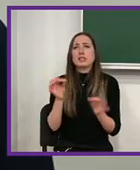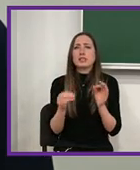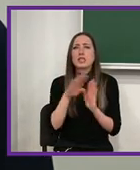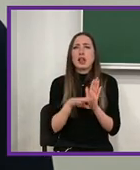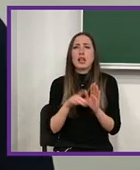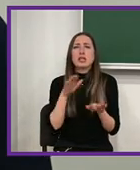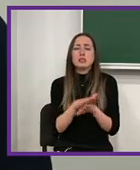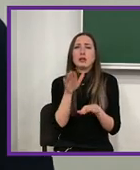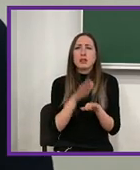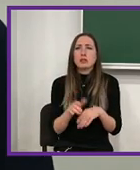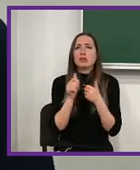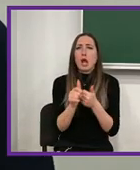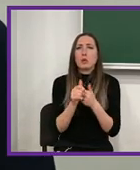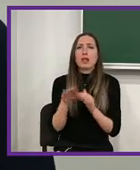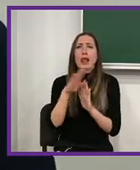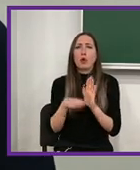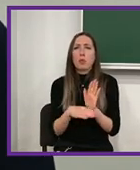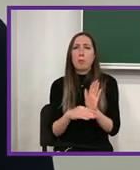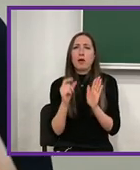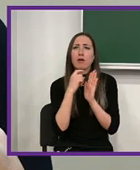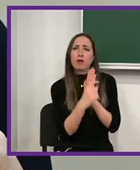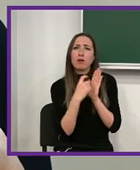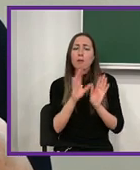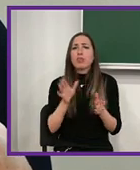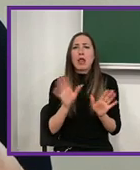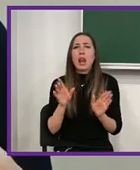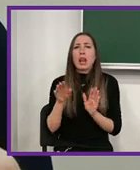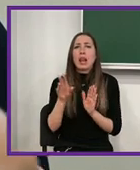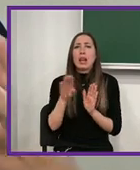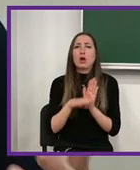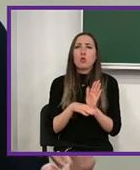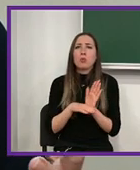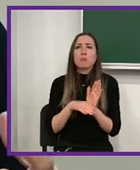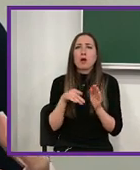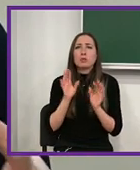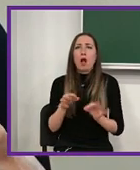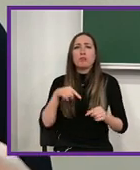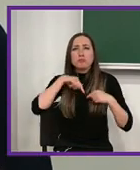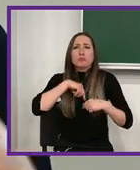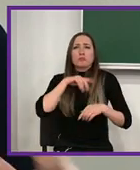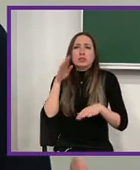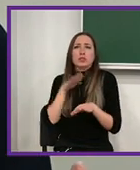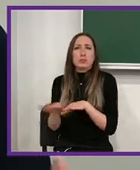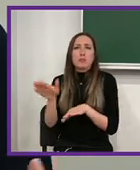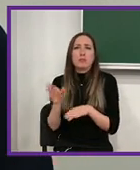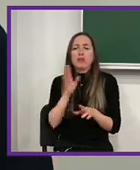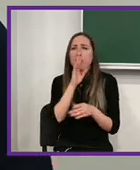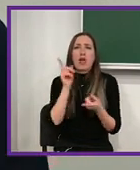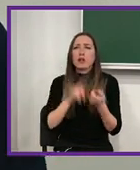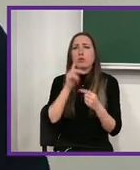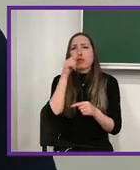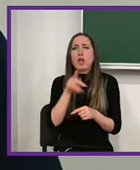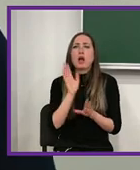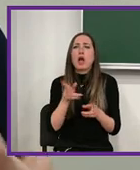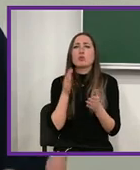of embracing the spirit of the instrument on which the laws are based. And so I think regardless of where the legal developments go, if